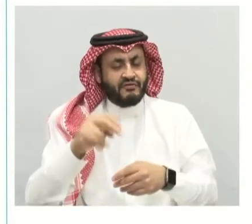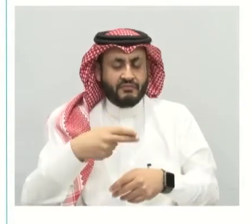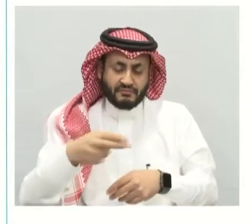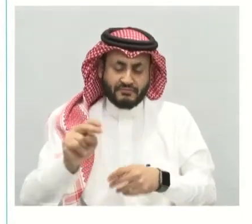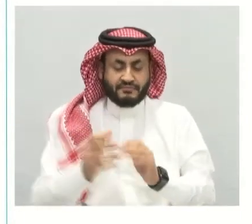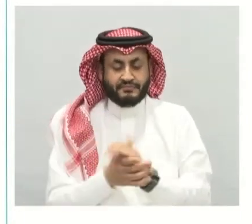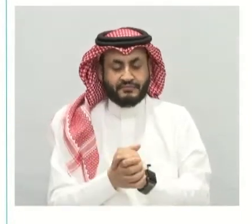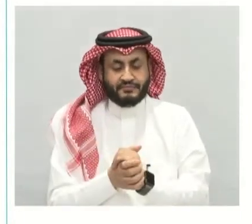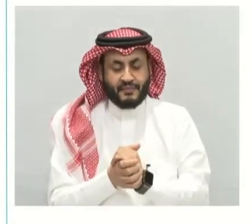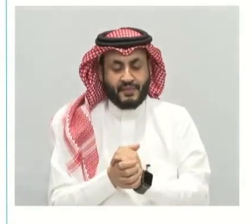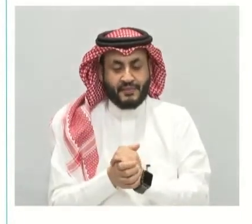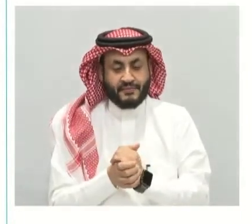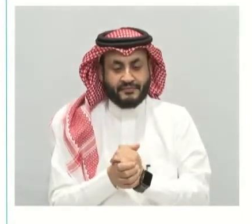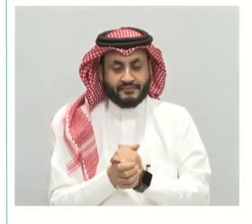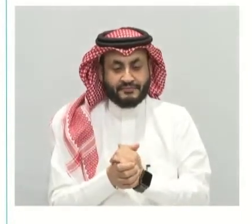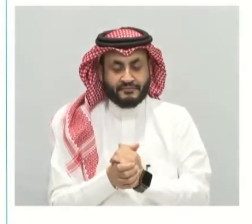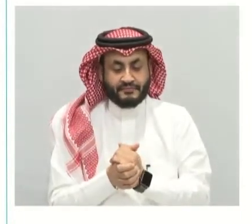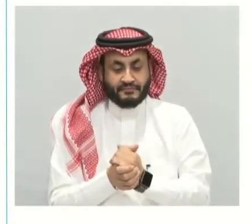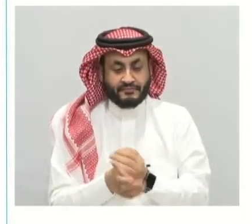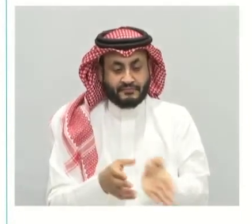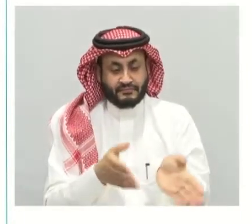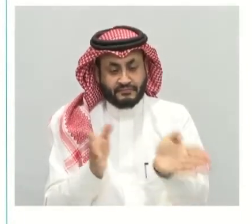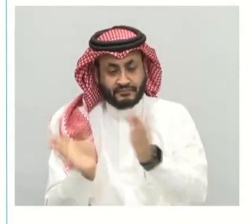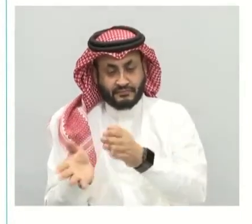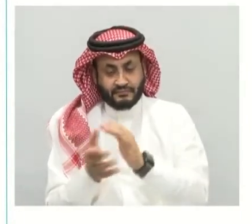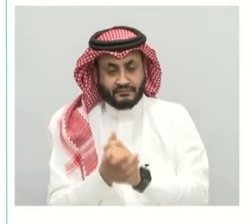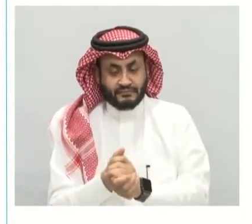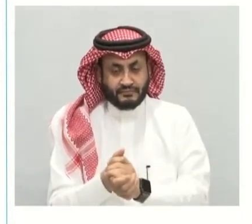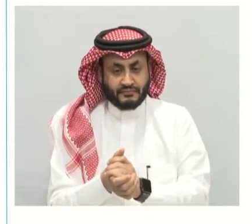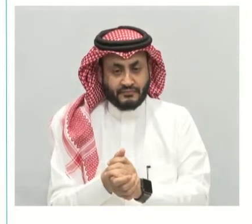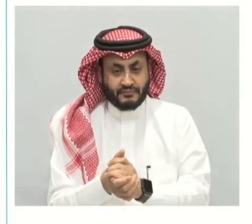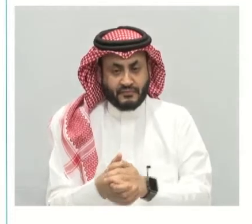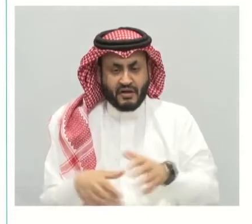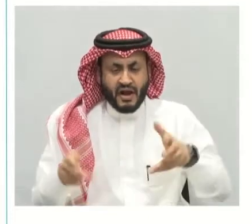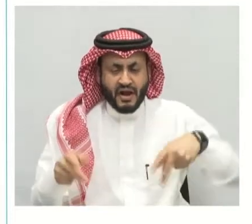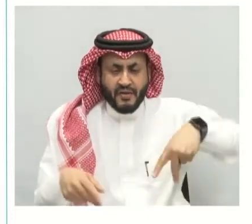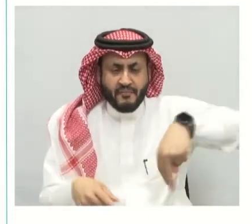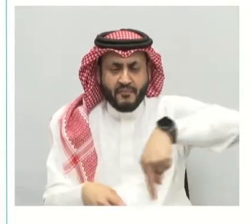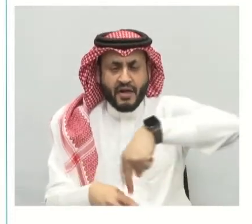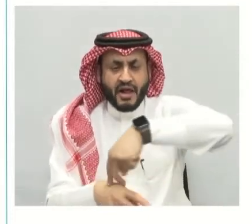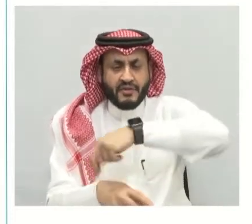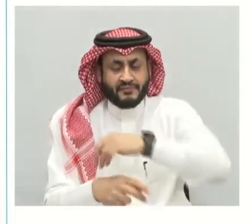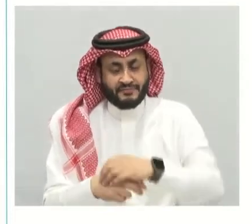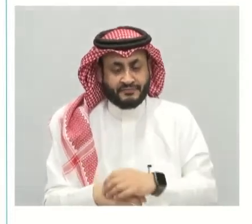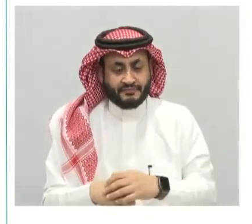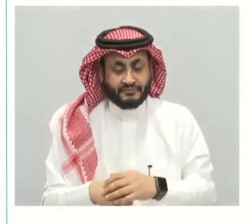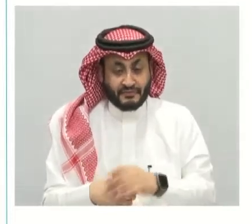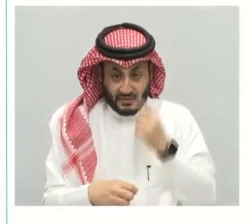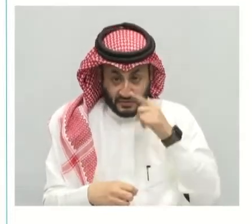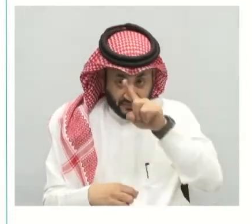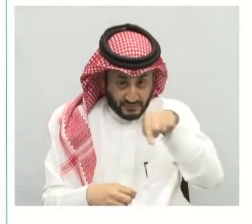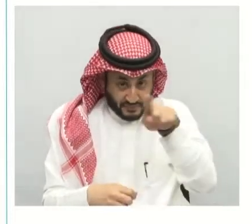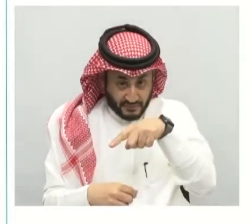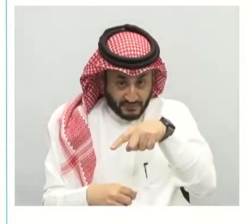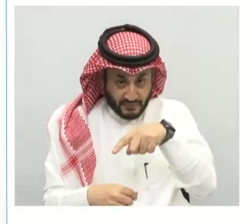computer? Yes, he can. And next, we have the last one, number five, ice skate. Can